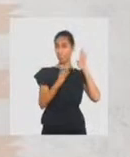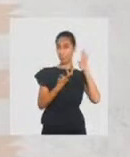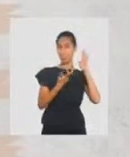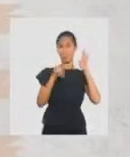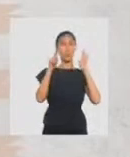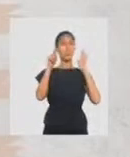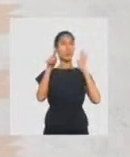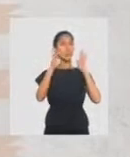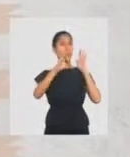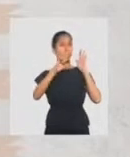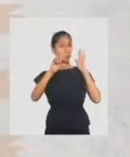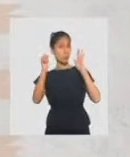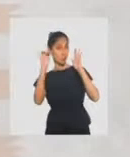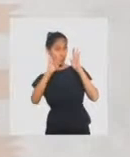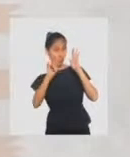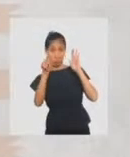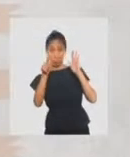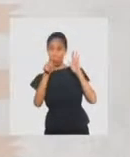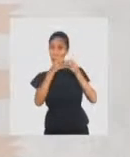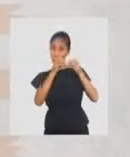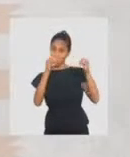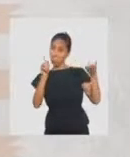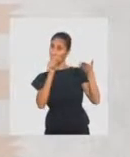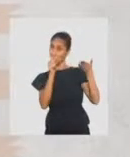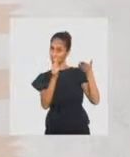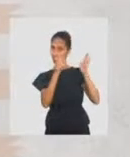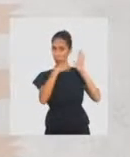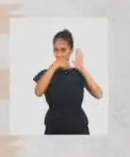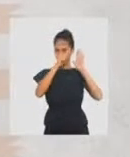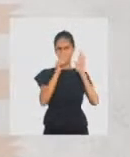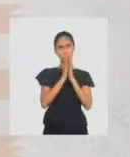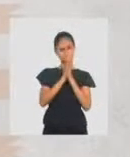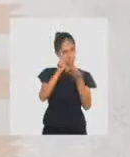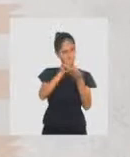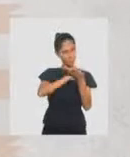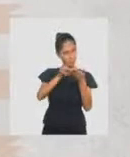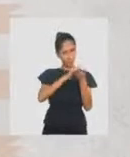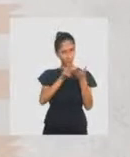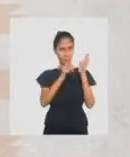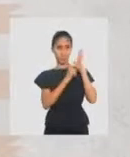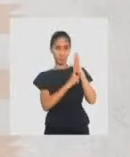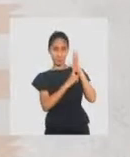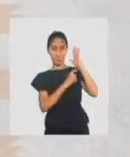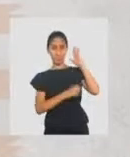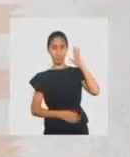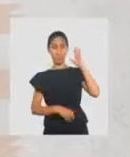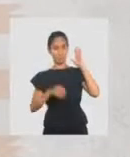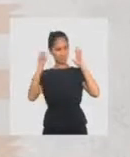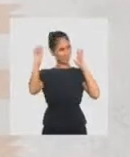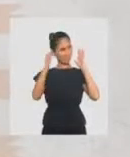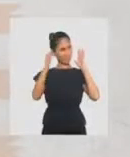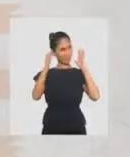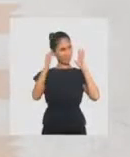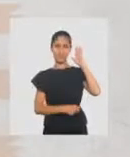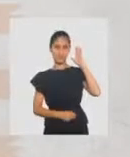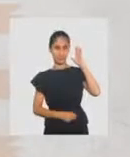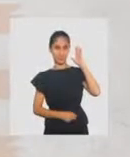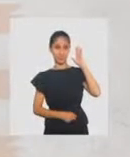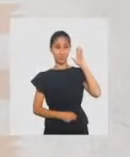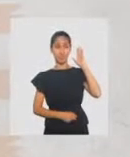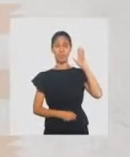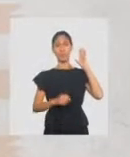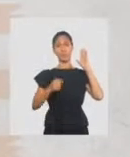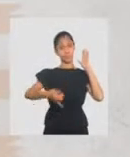call. Yes, Yari. Your phrase is correct. Please read it. Sure, Miss